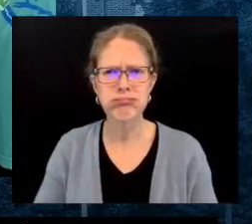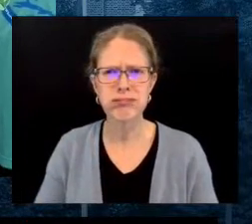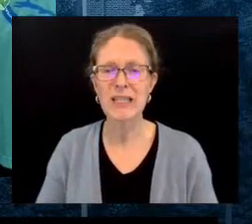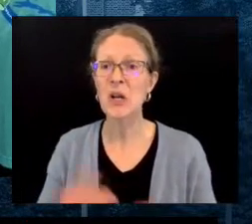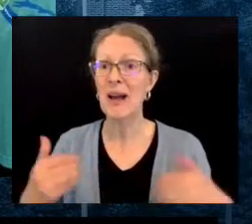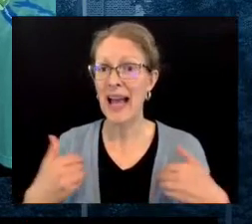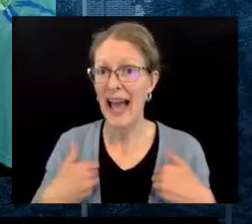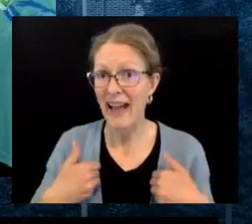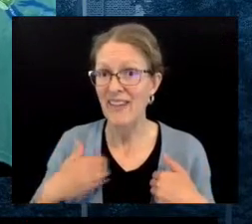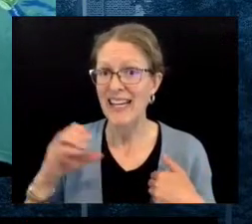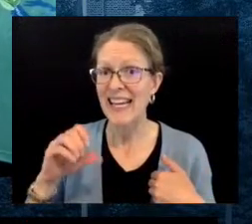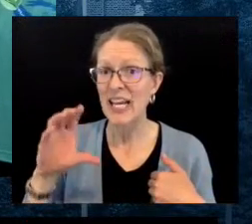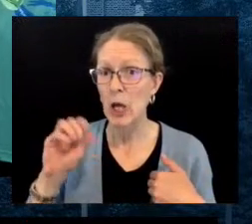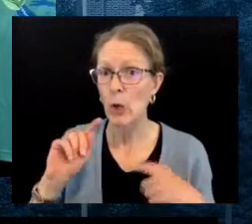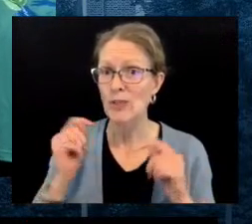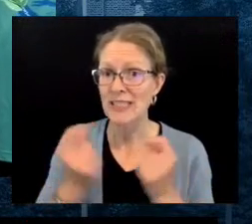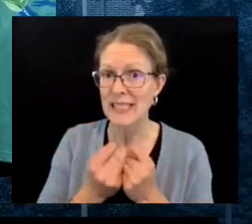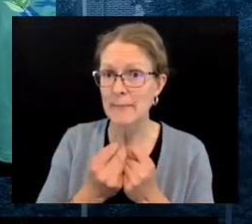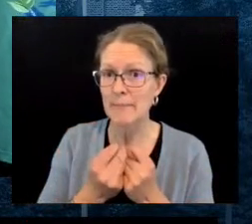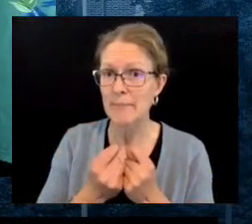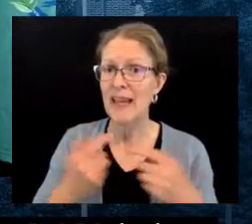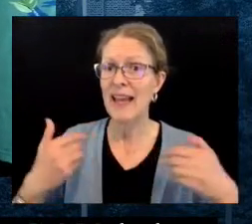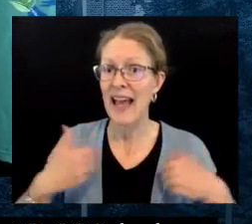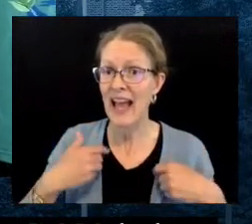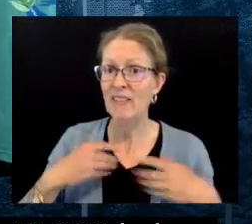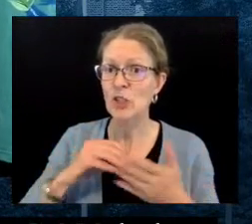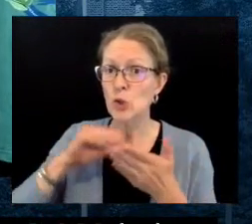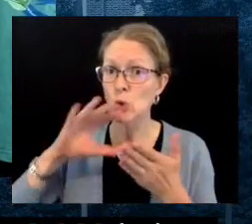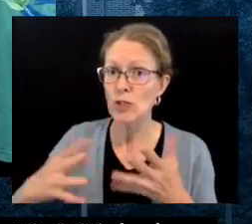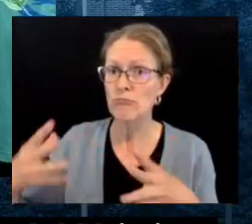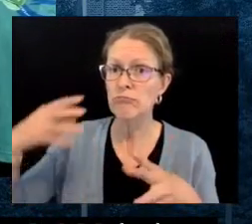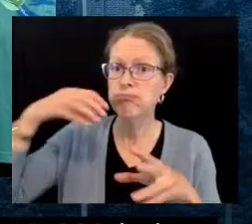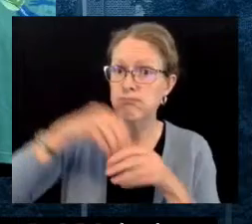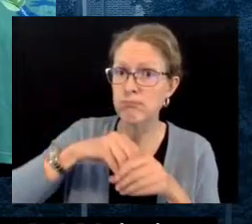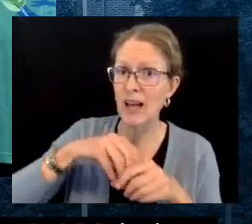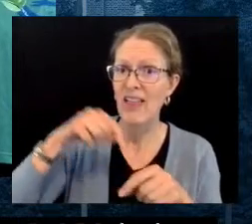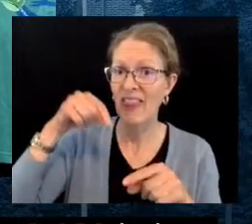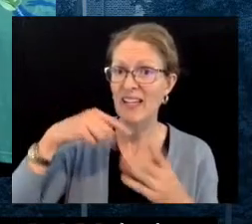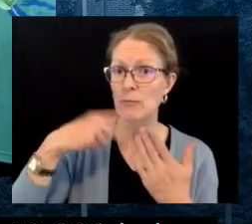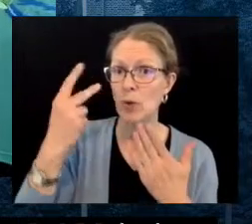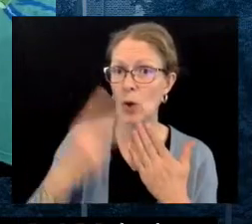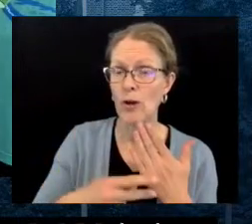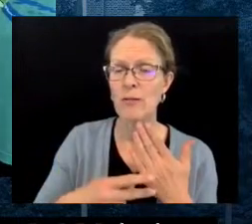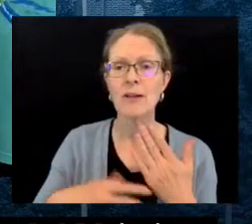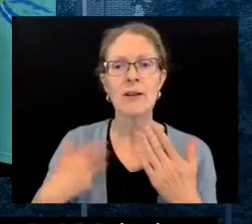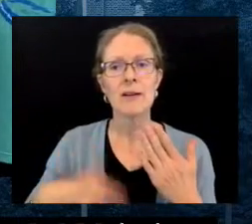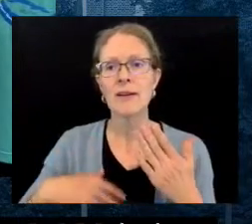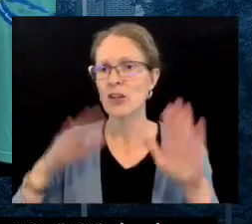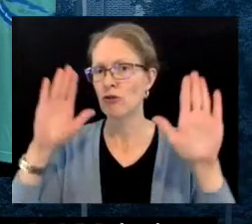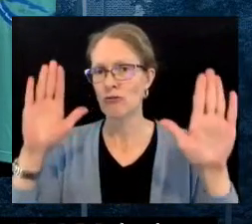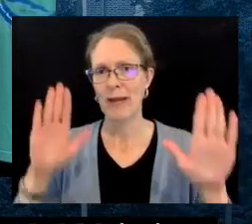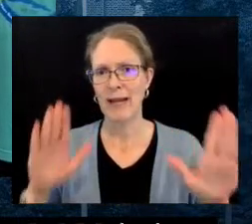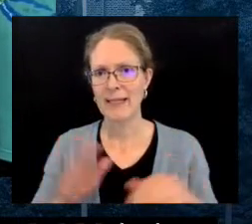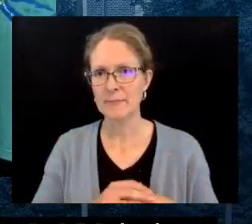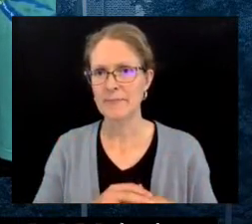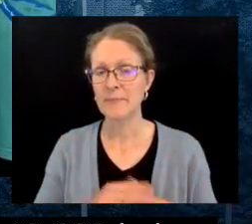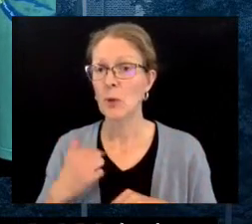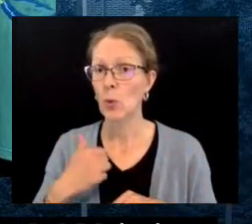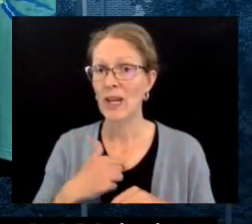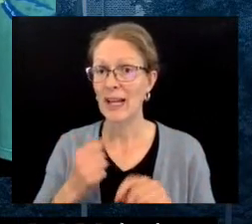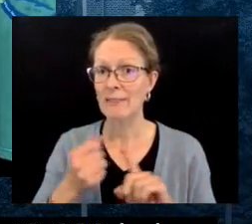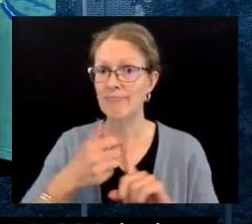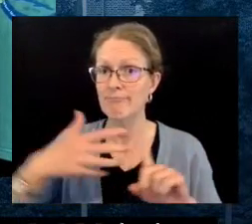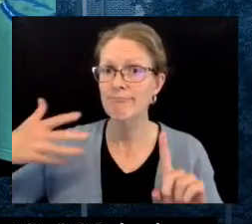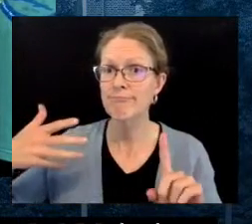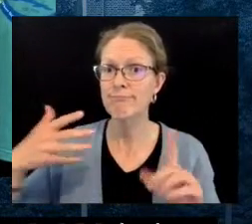students now be part of this litter-free school zone is so great. Being able to expand our outreach, to be able to